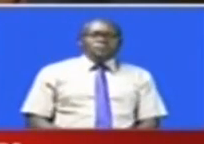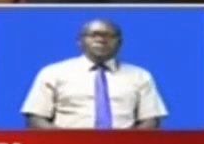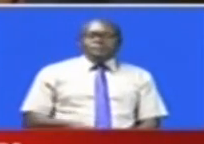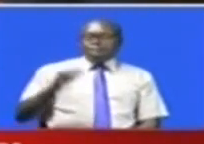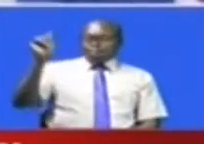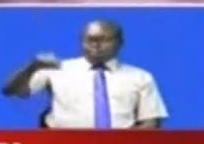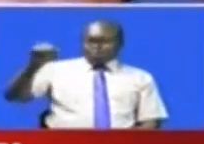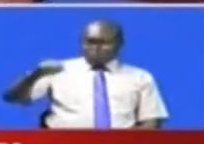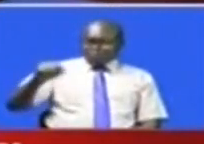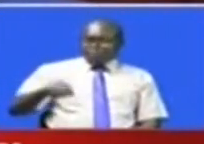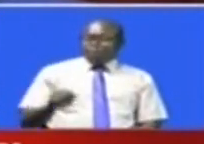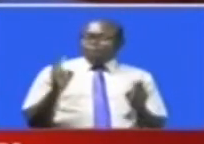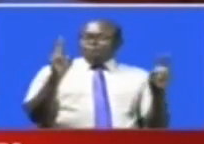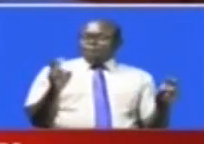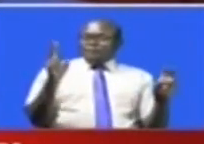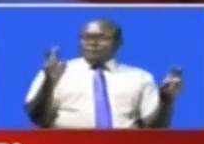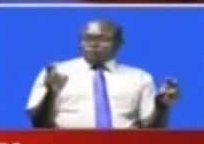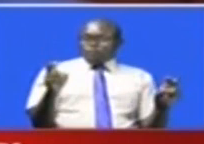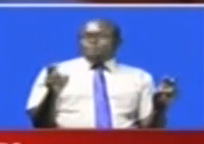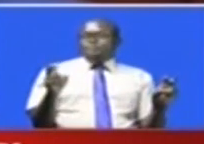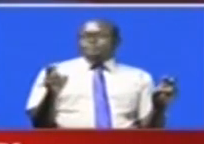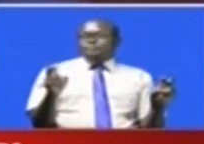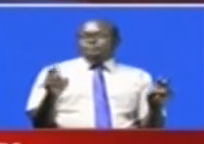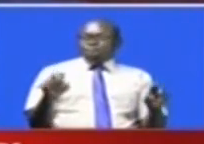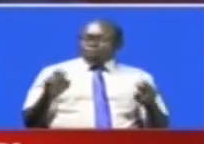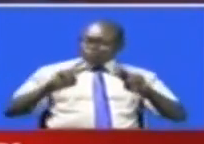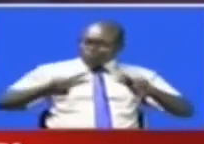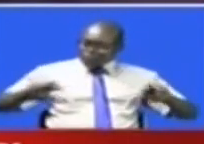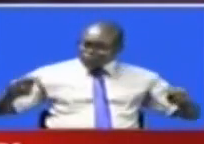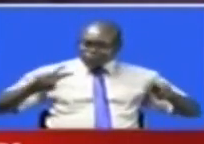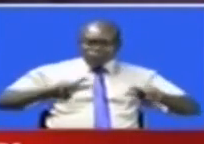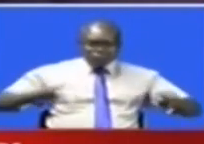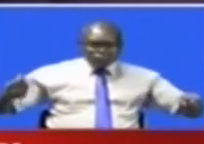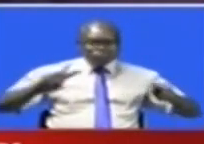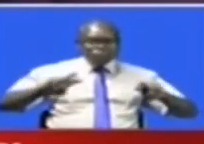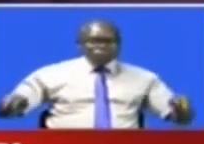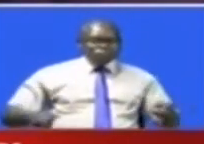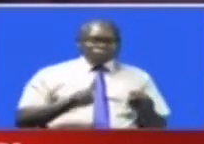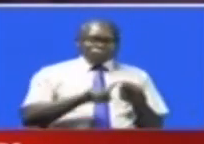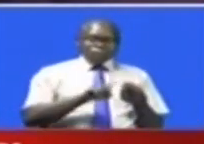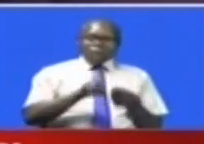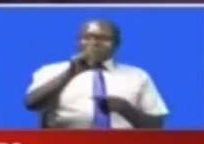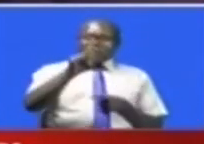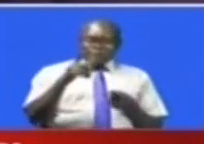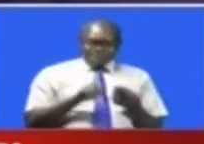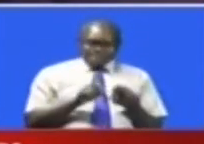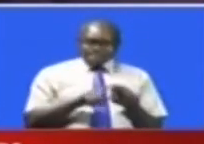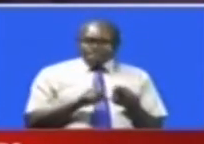Yes, Linda, among the issues that they are being investigated is that aspect of